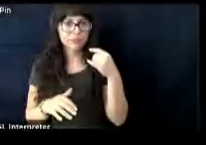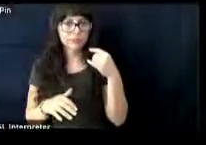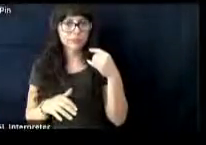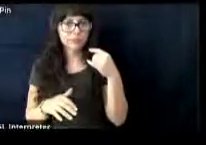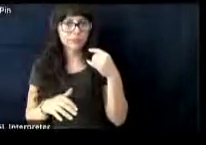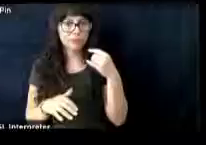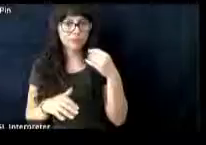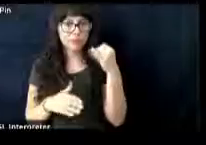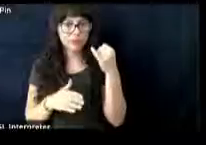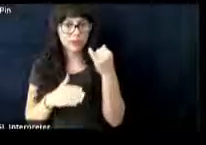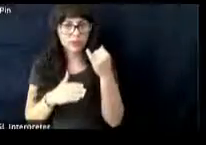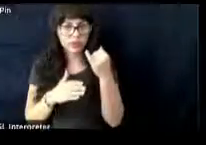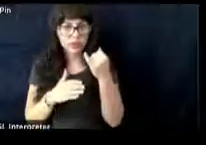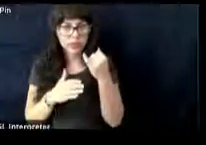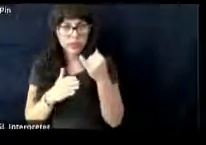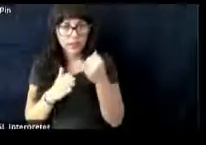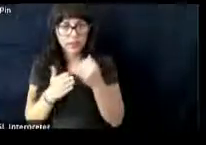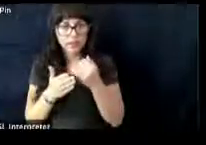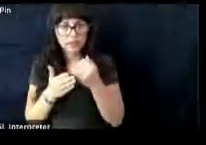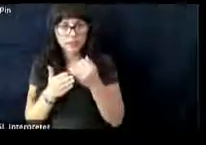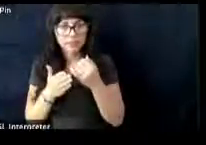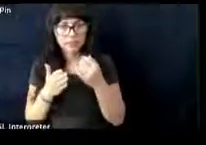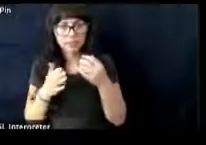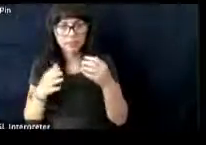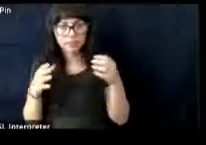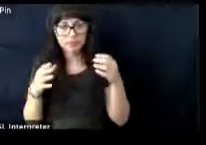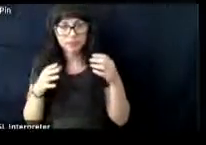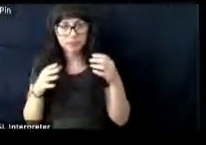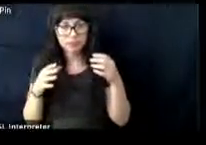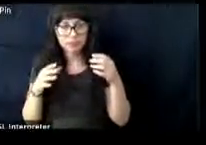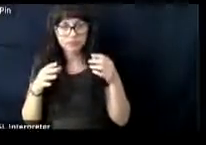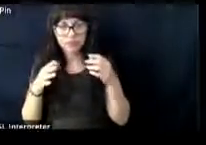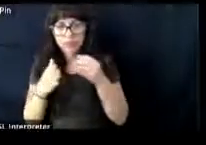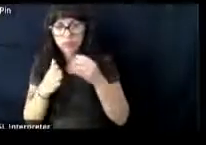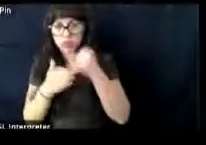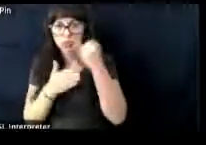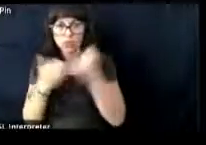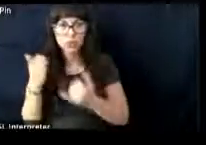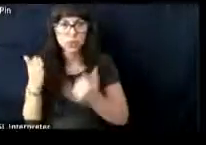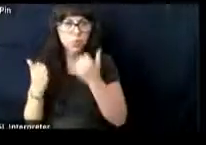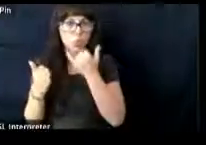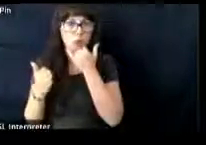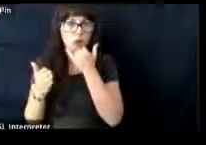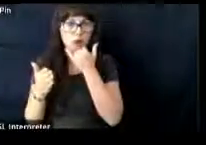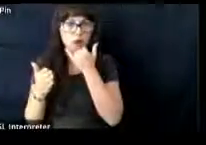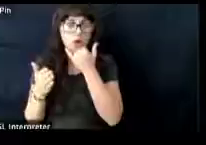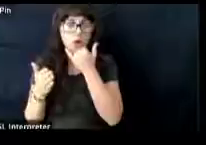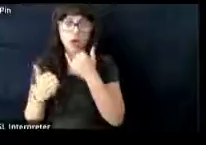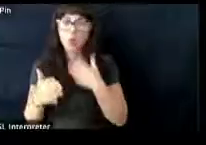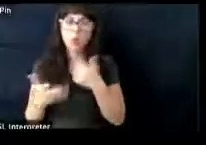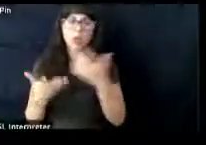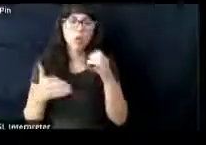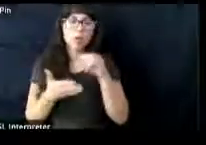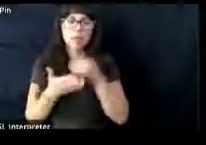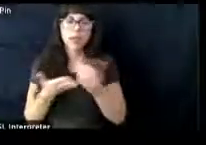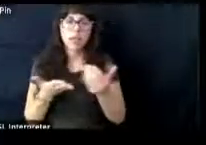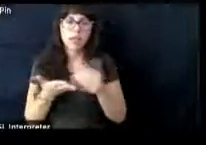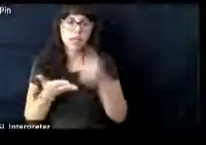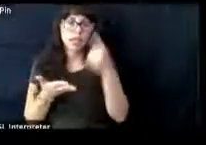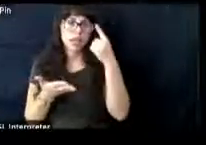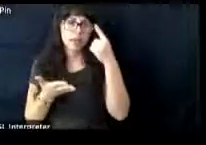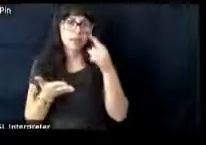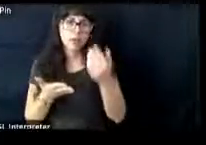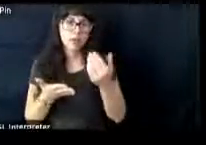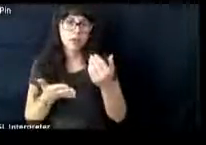whole area. So we don't want this happen again during the redistrict. I want to point